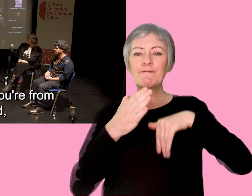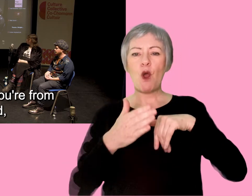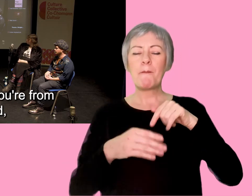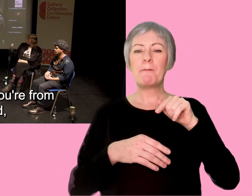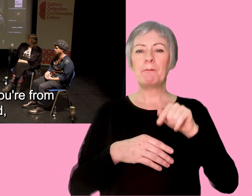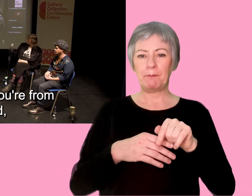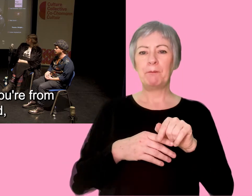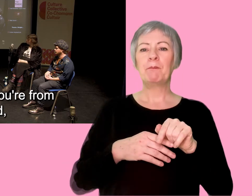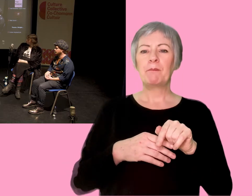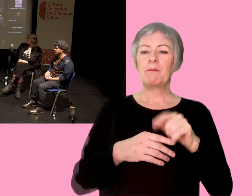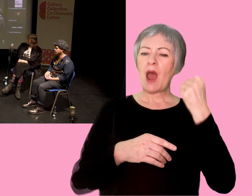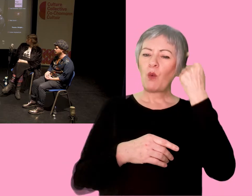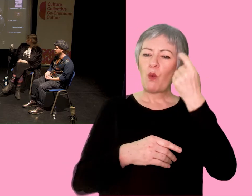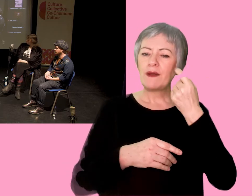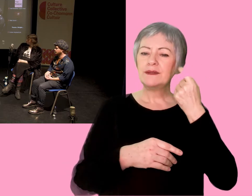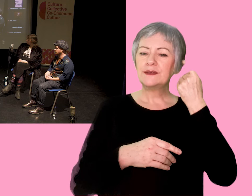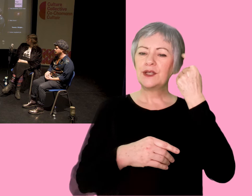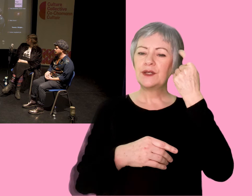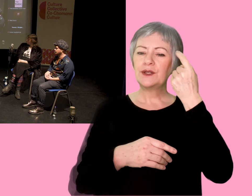I wondered,